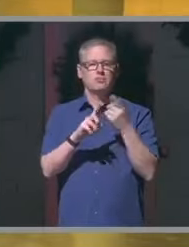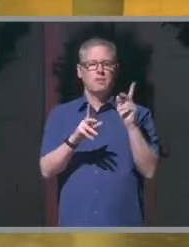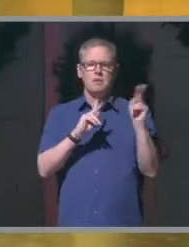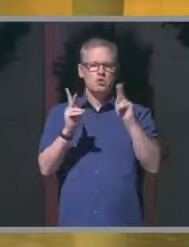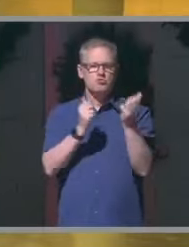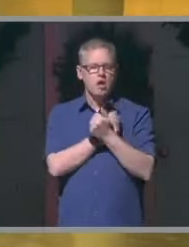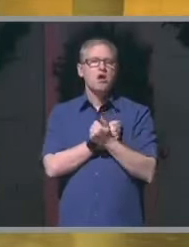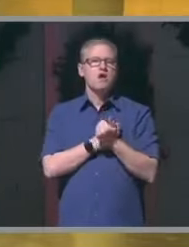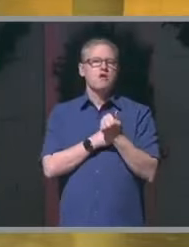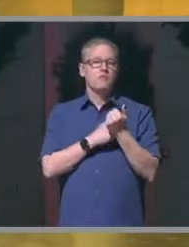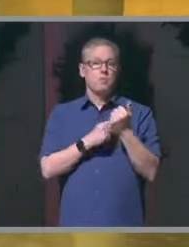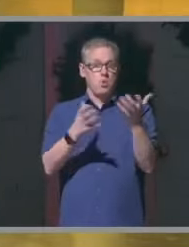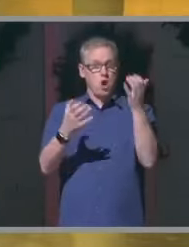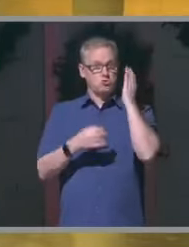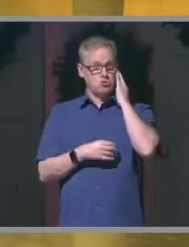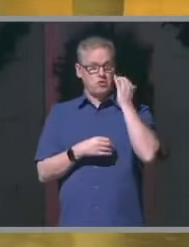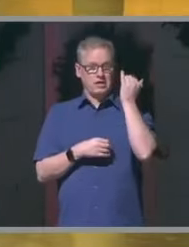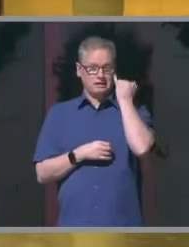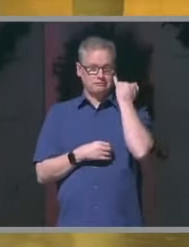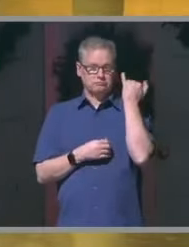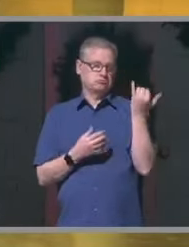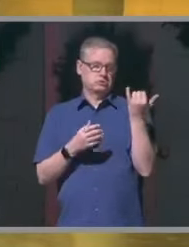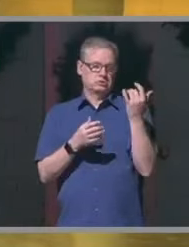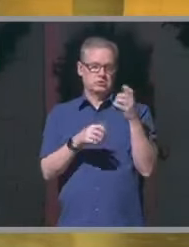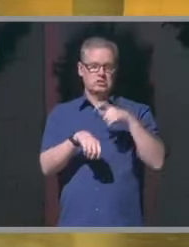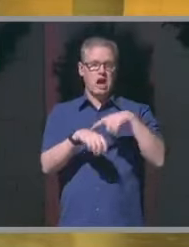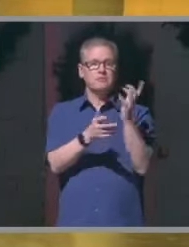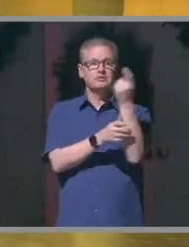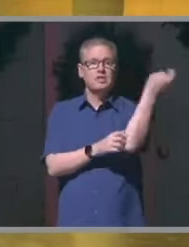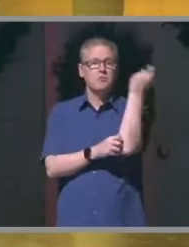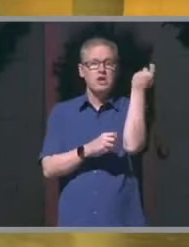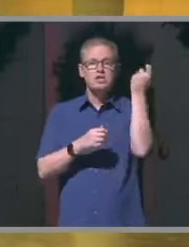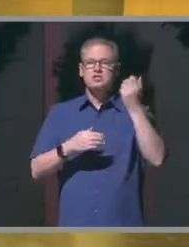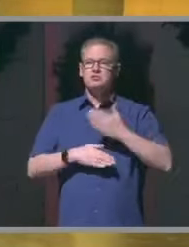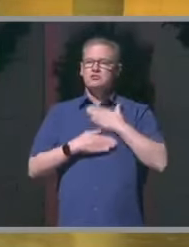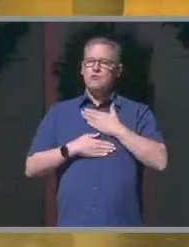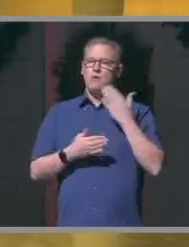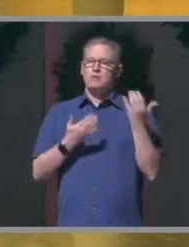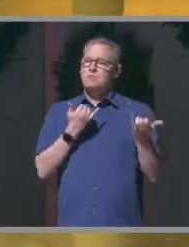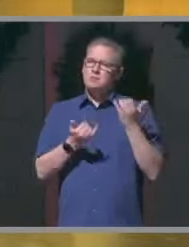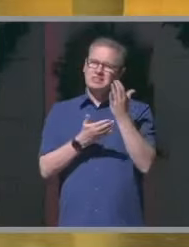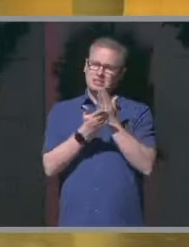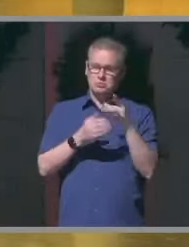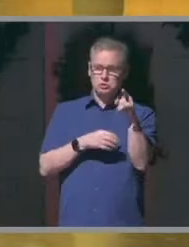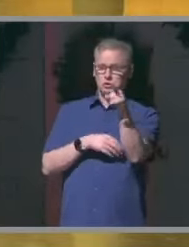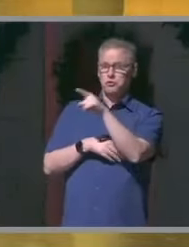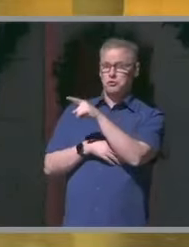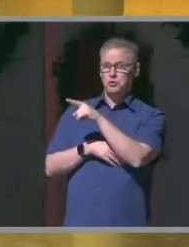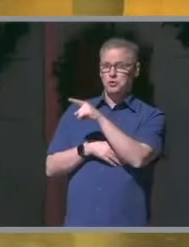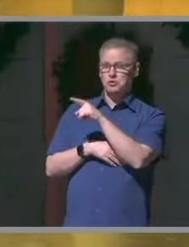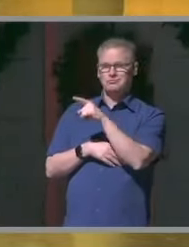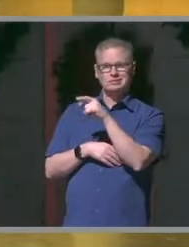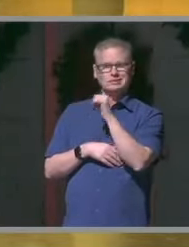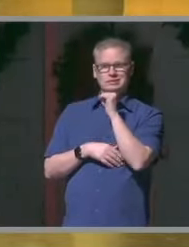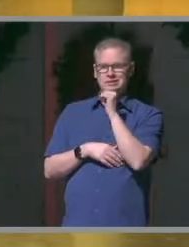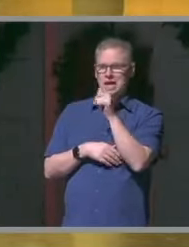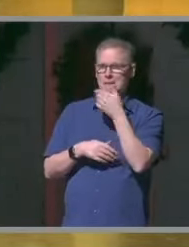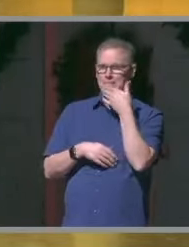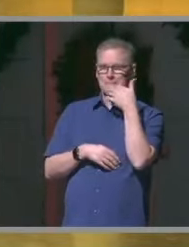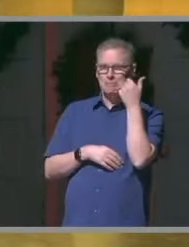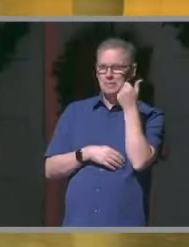know if it was a time of celebration and joy for you. Maybe some of you out there, maybe it wasn't the